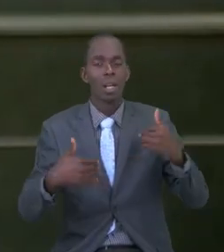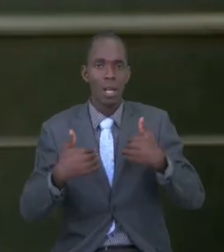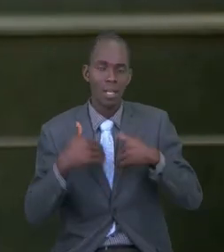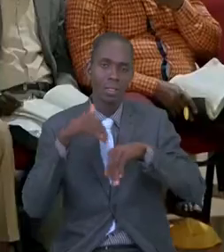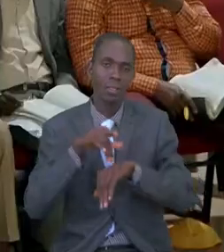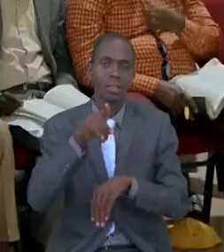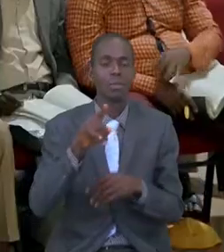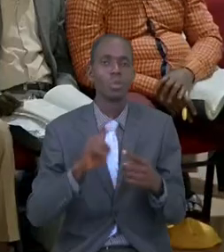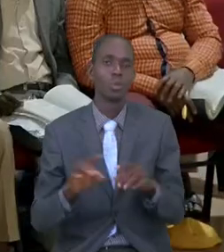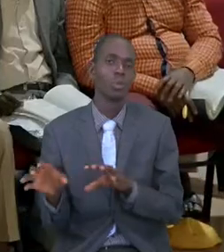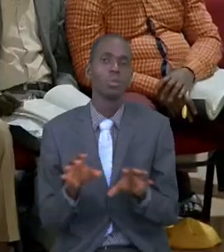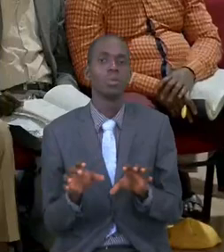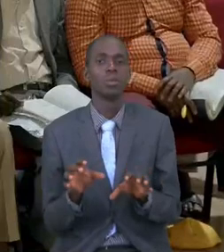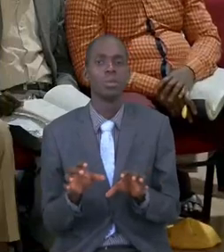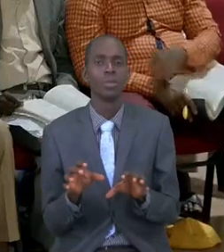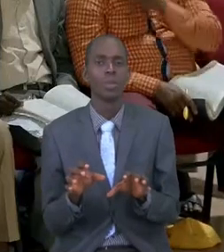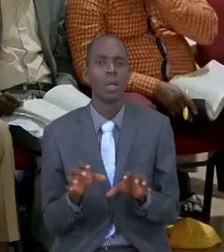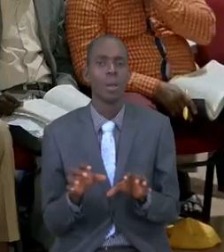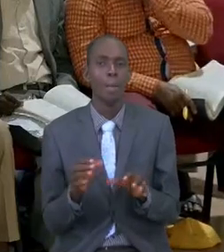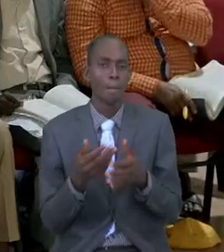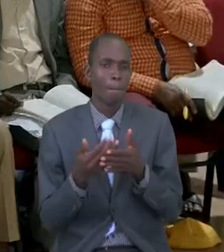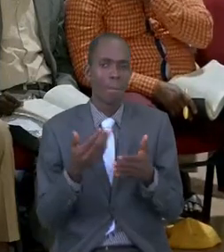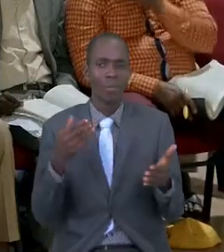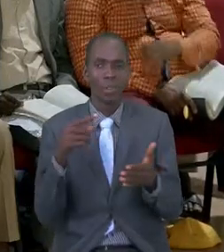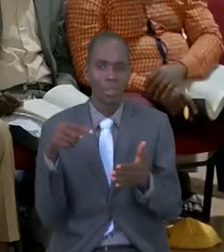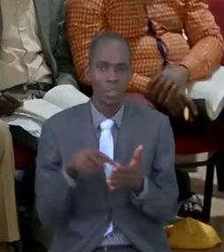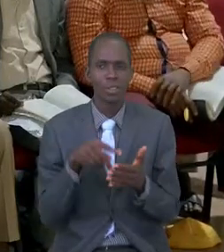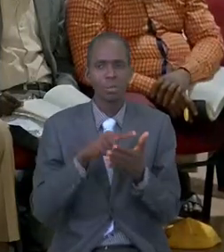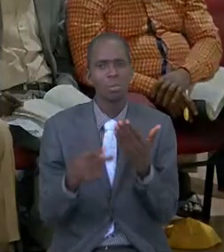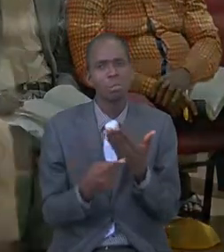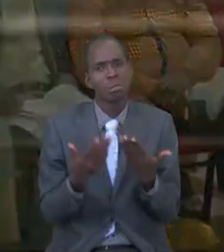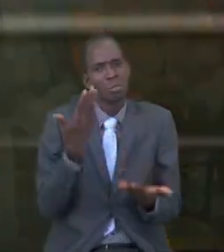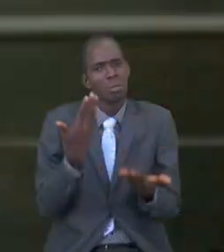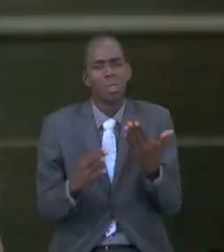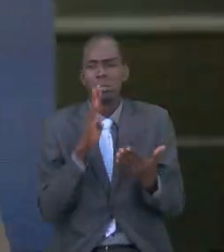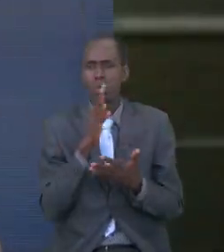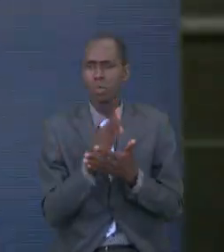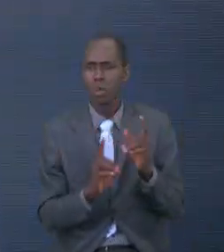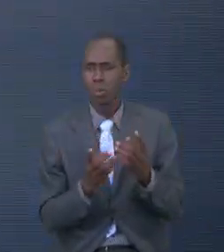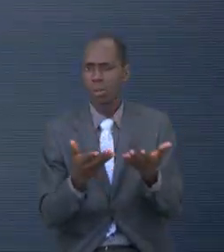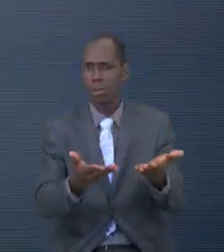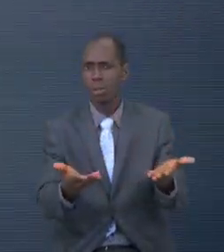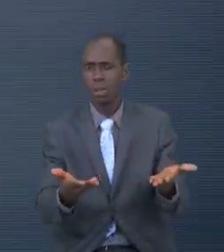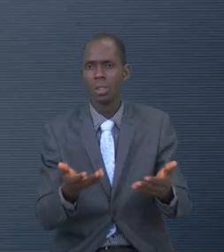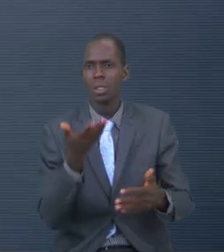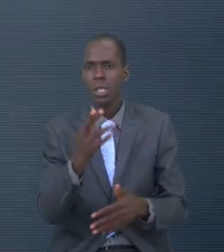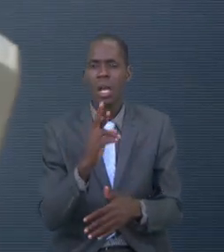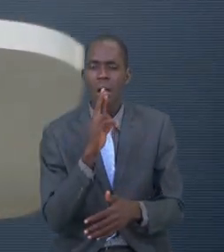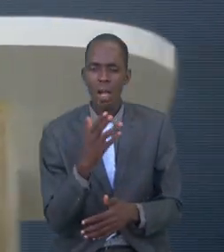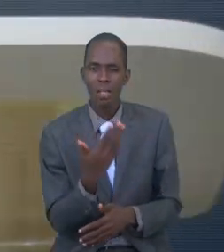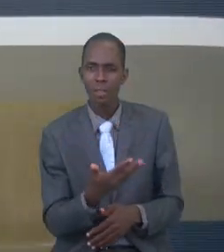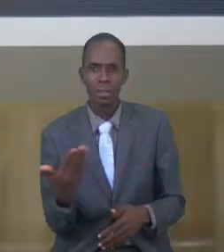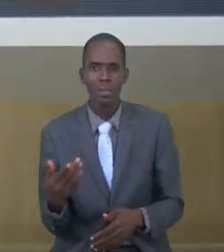do. Before this conference, maybe somebody there were things you will not